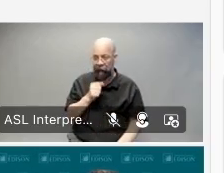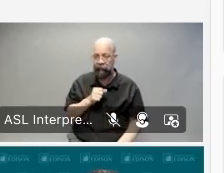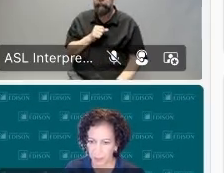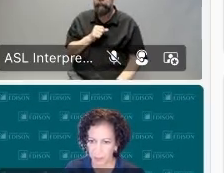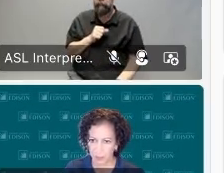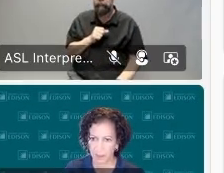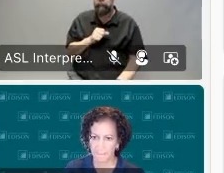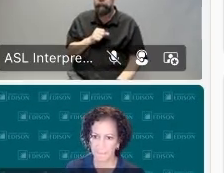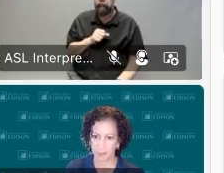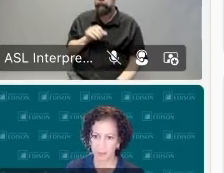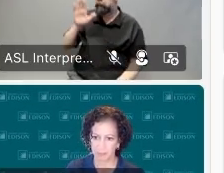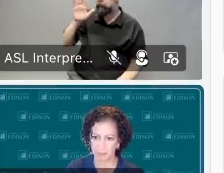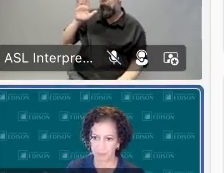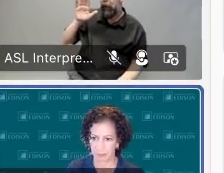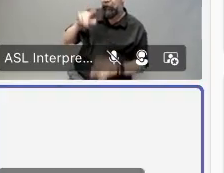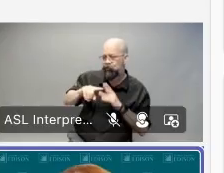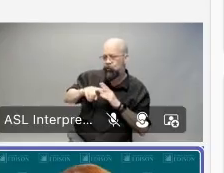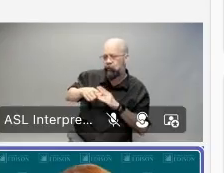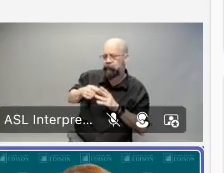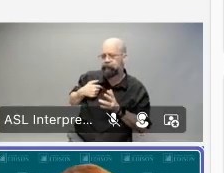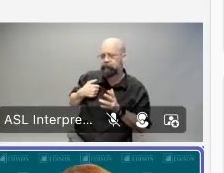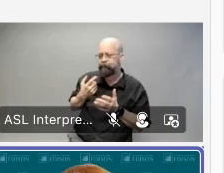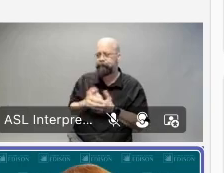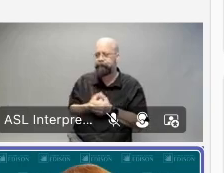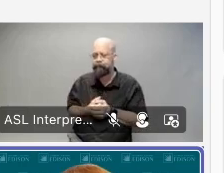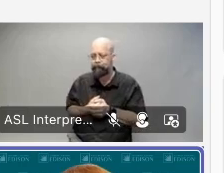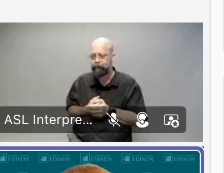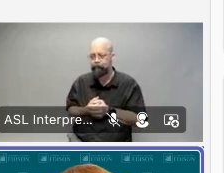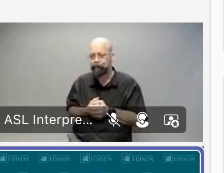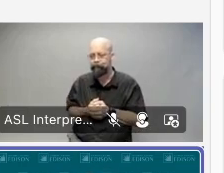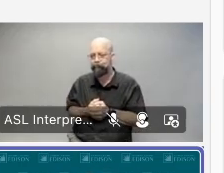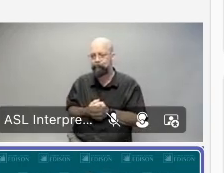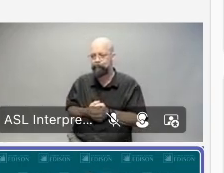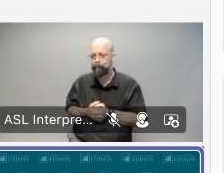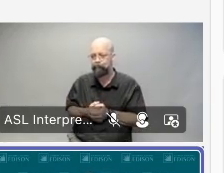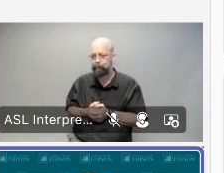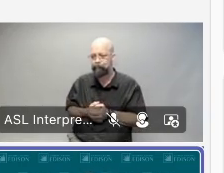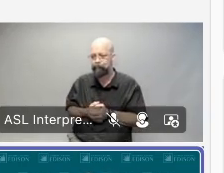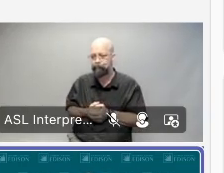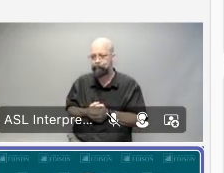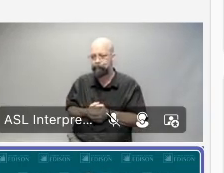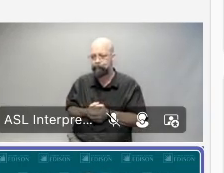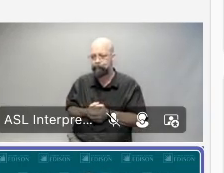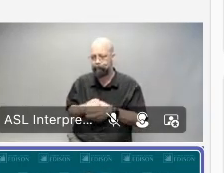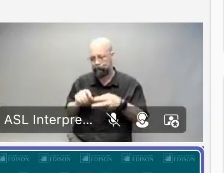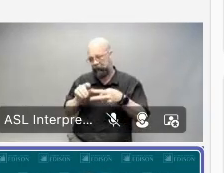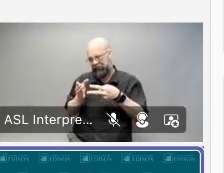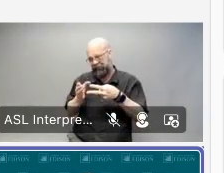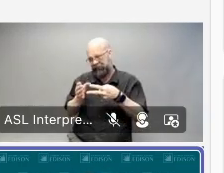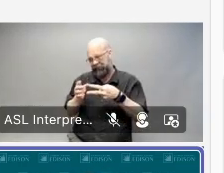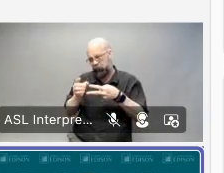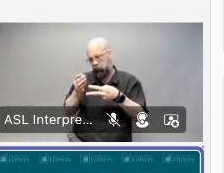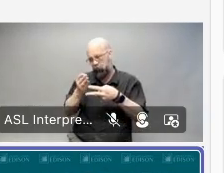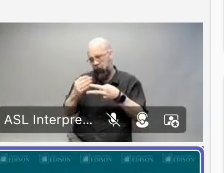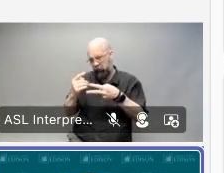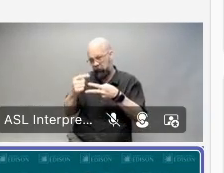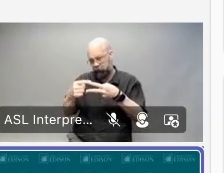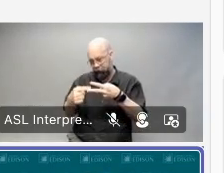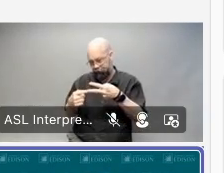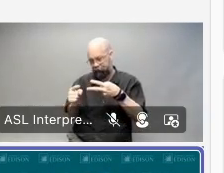Well, I can start. And the second part of it is, are